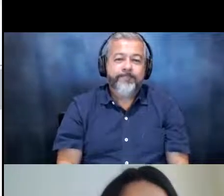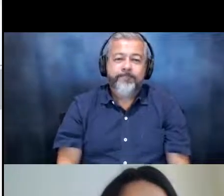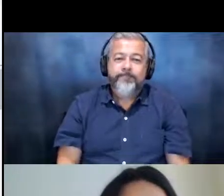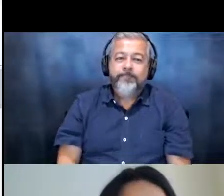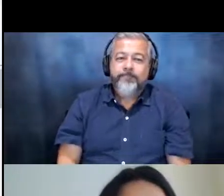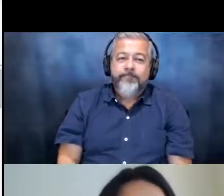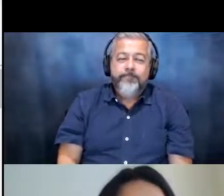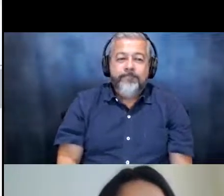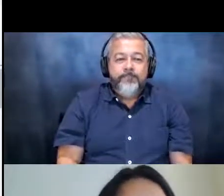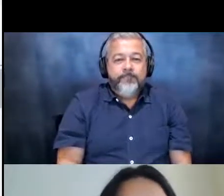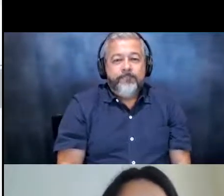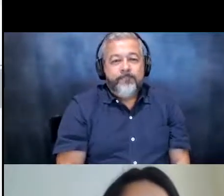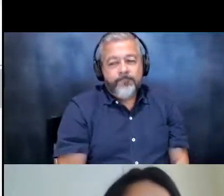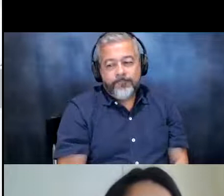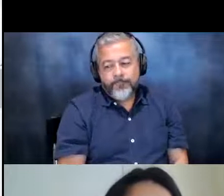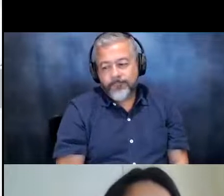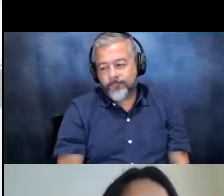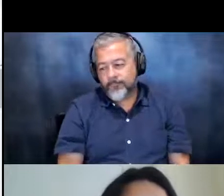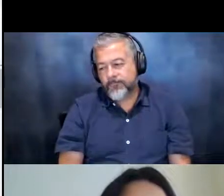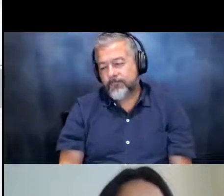Definitely love that. Unite,